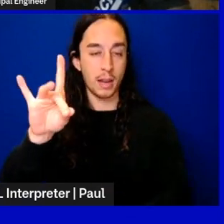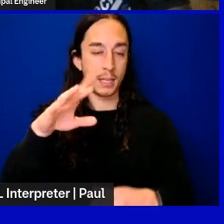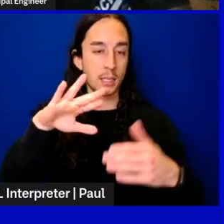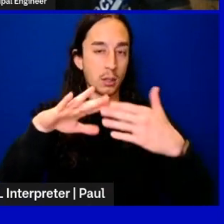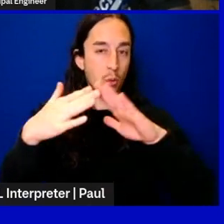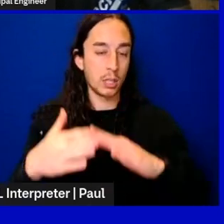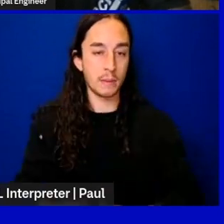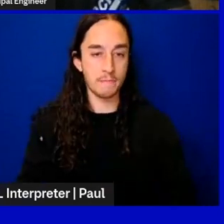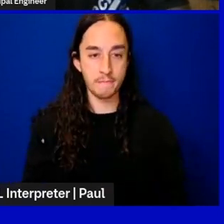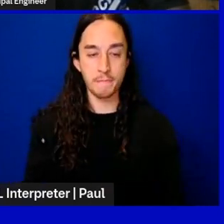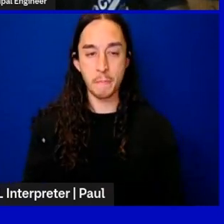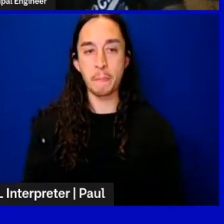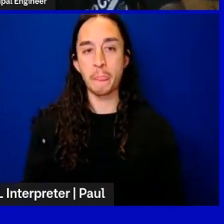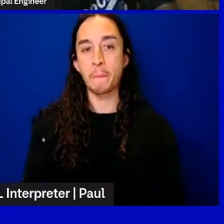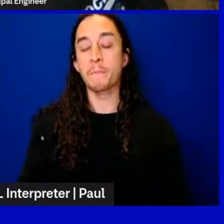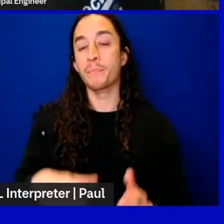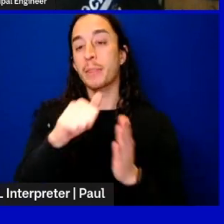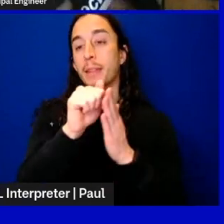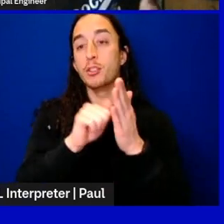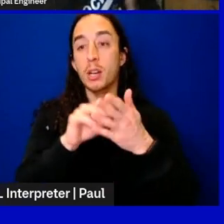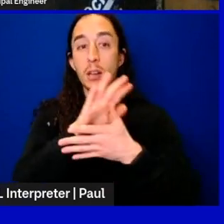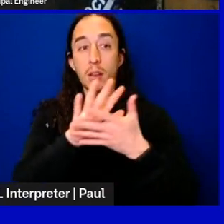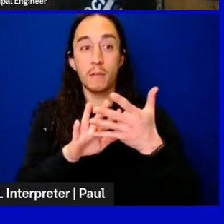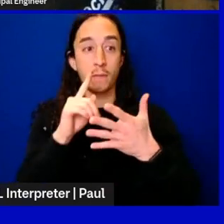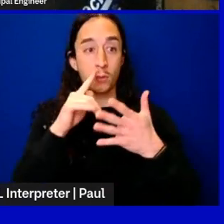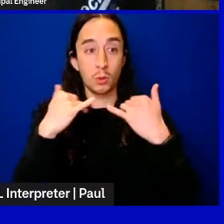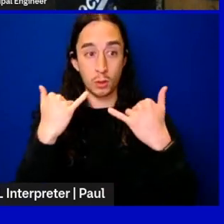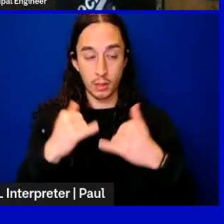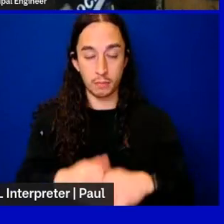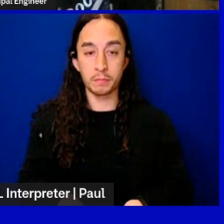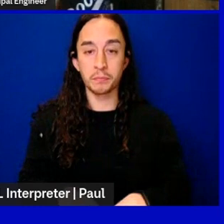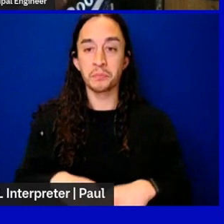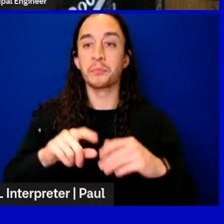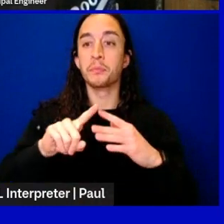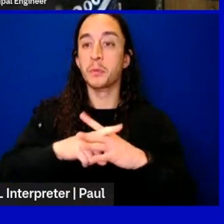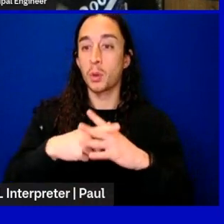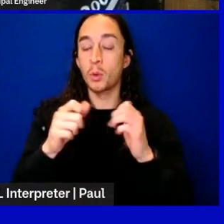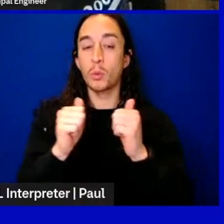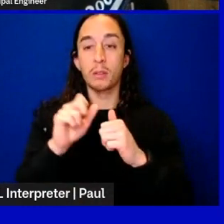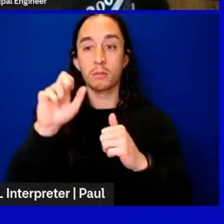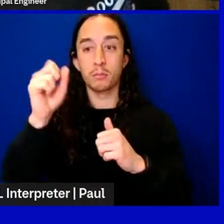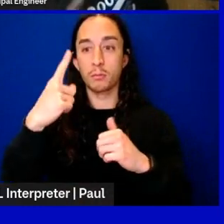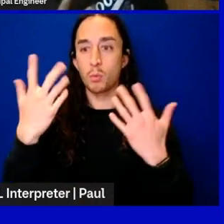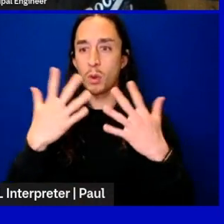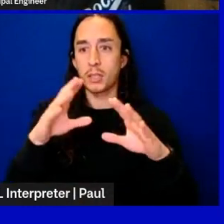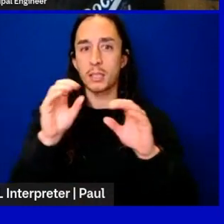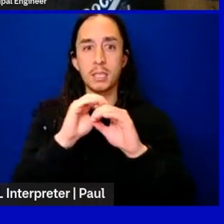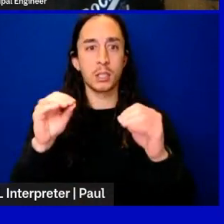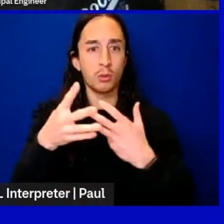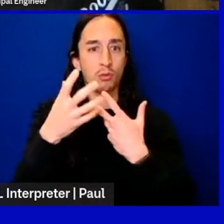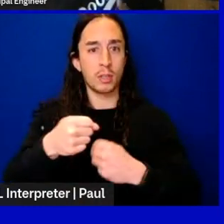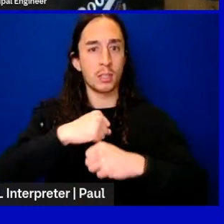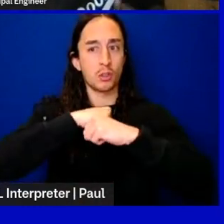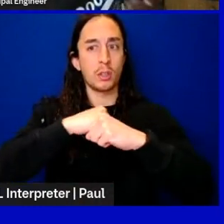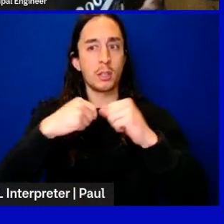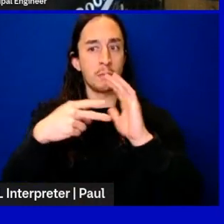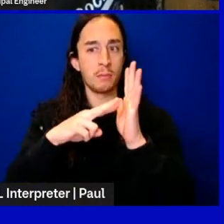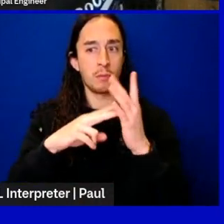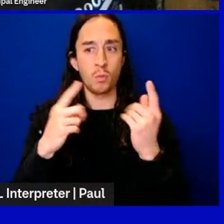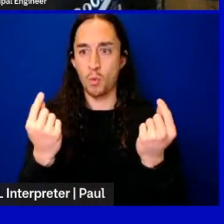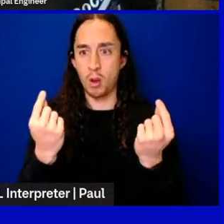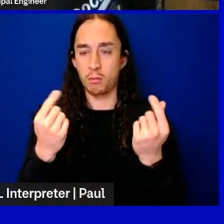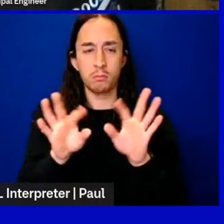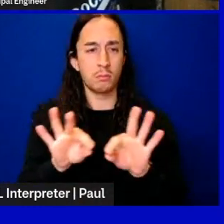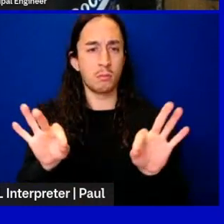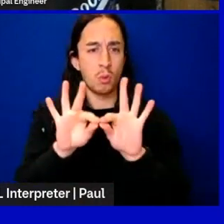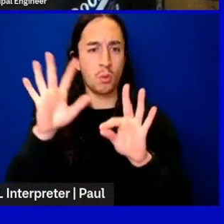So here is the agenda for today's talk. So we'll start a session by understanding what the zero trust security is and its importance. Then we'll come